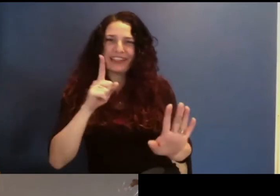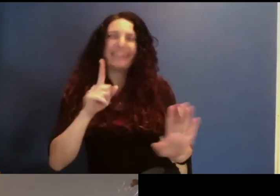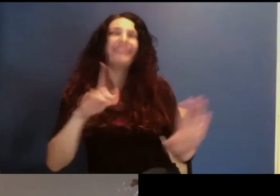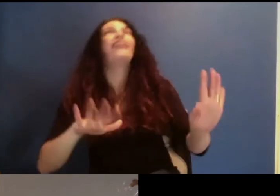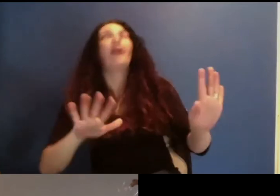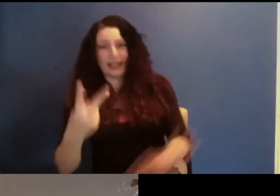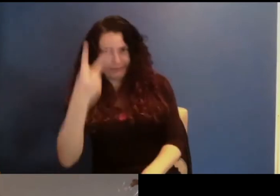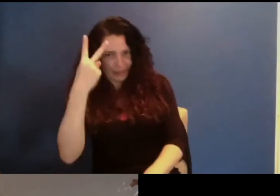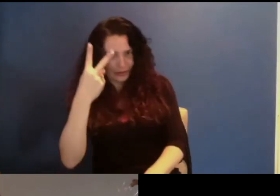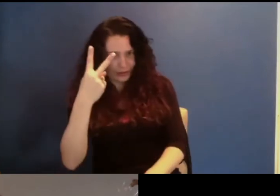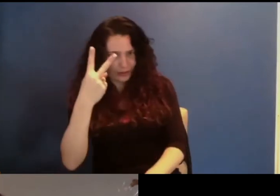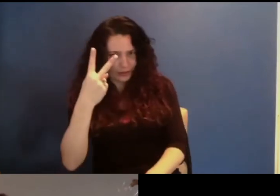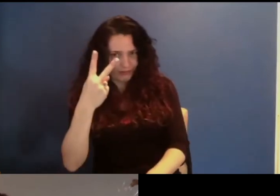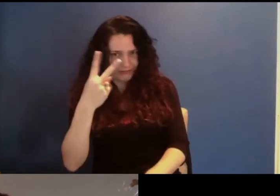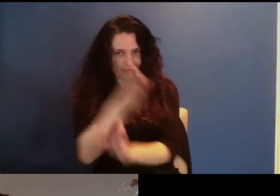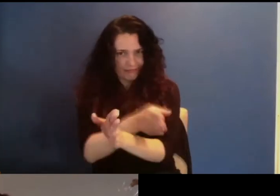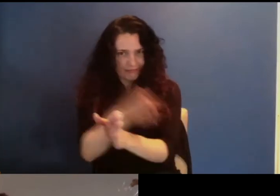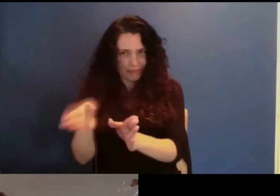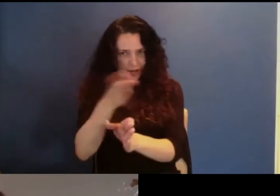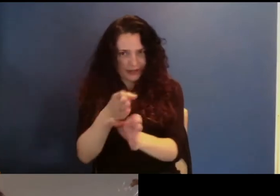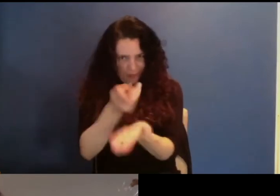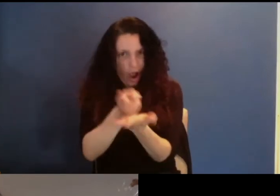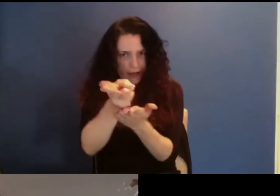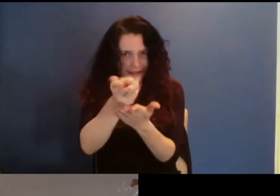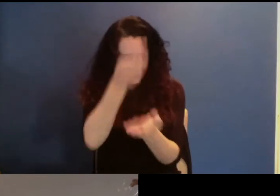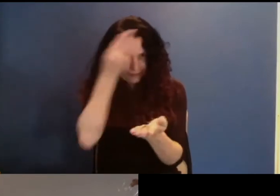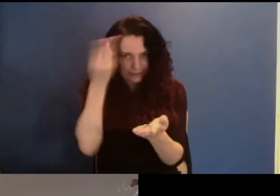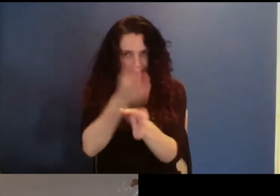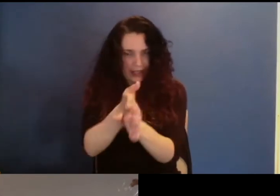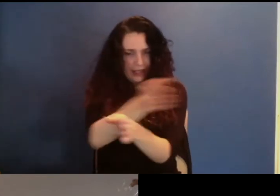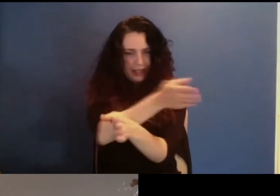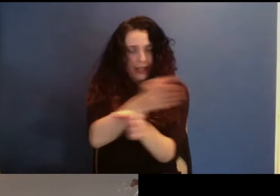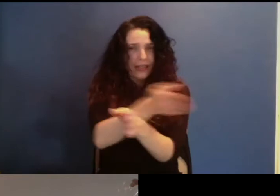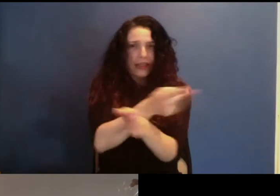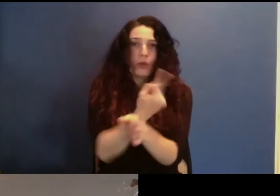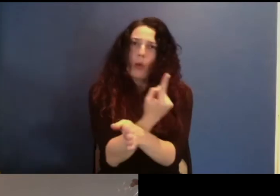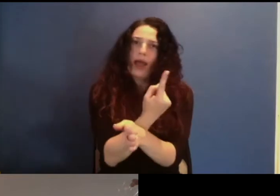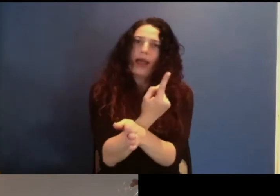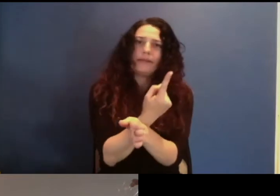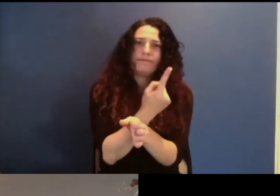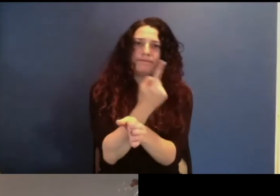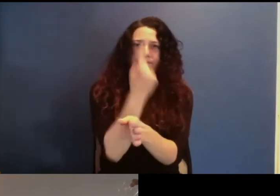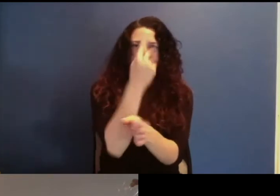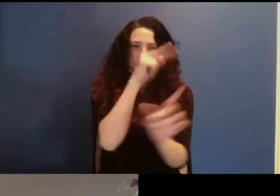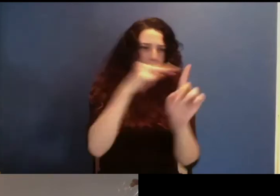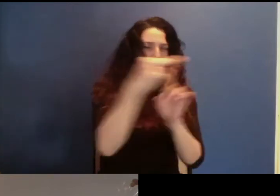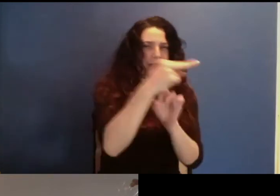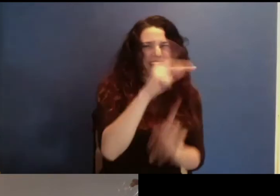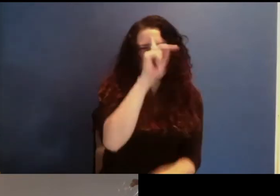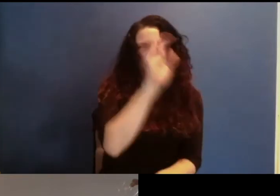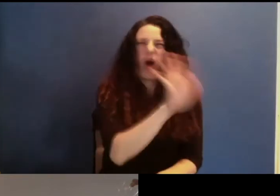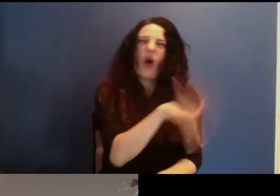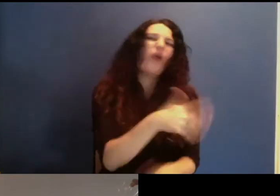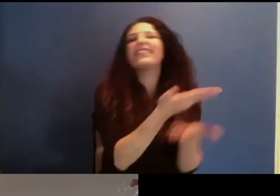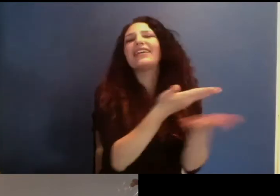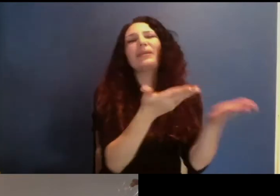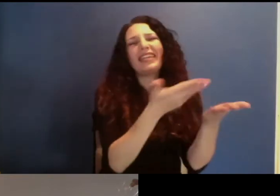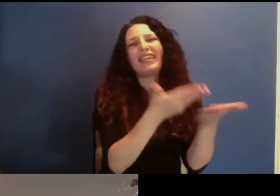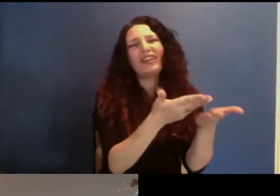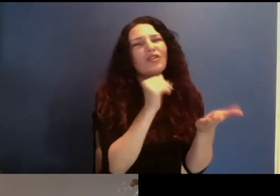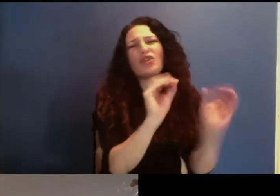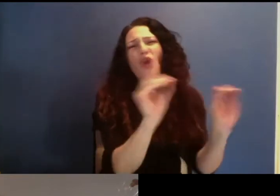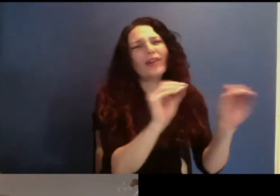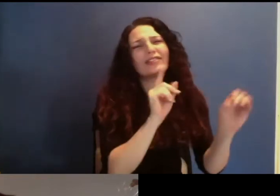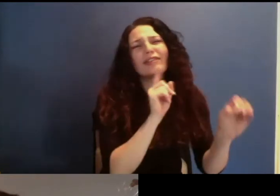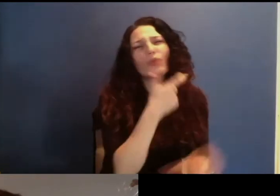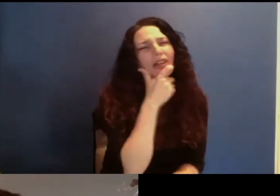the reception of Special. I thought there was going to be one way where it was going to be completely just like, here, no one would see it, it would get no coverage, blah, blah, blah. And then